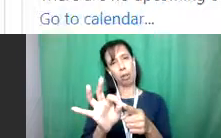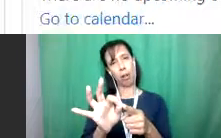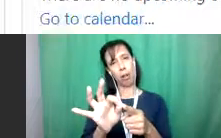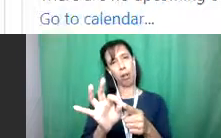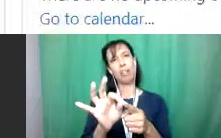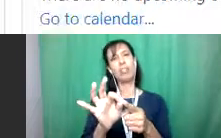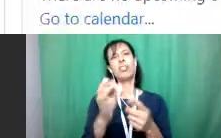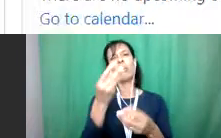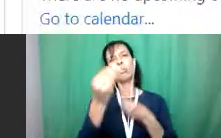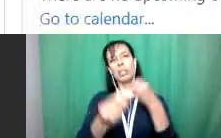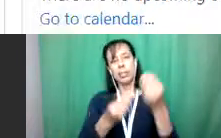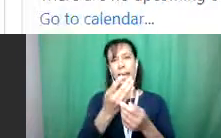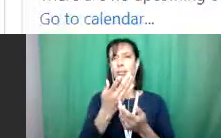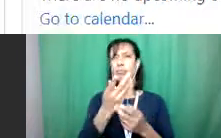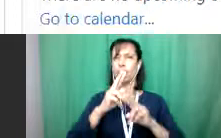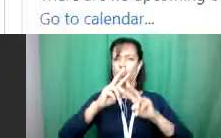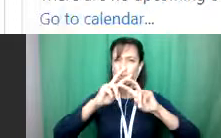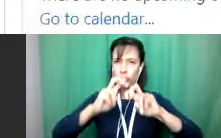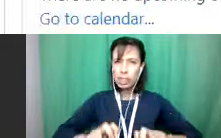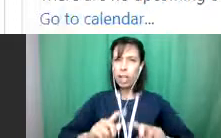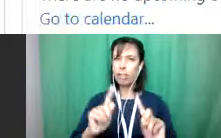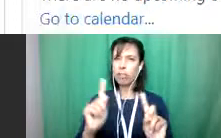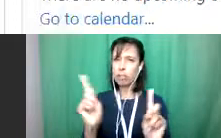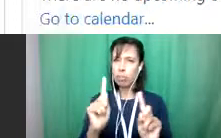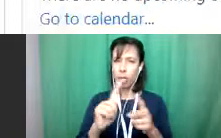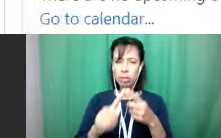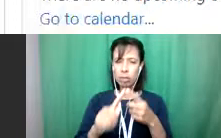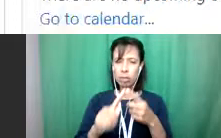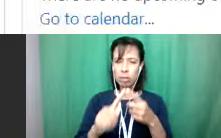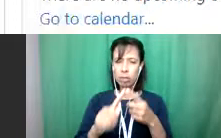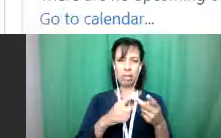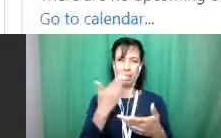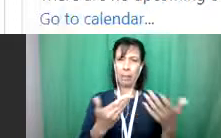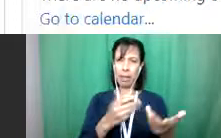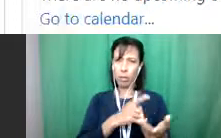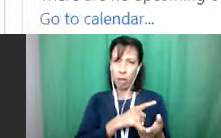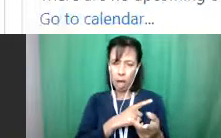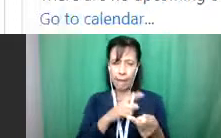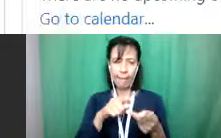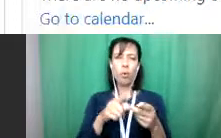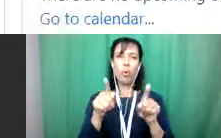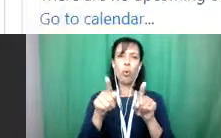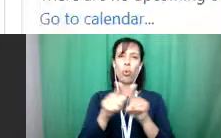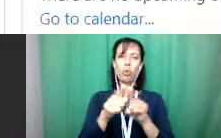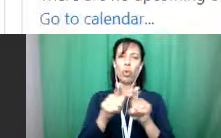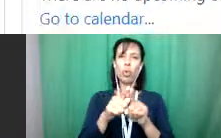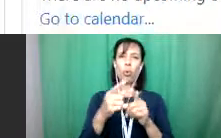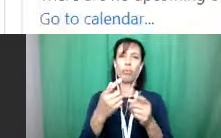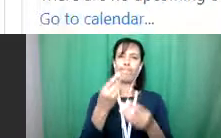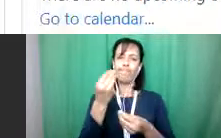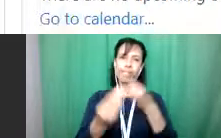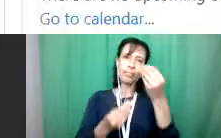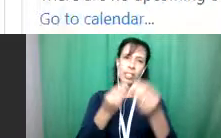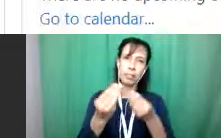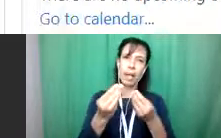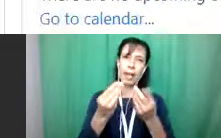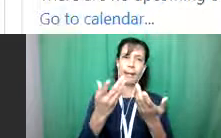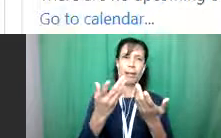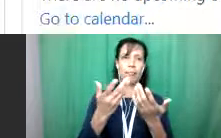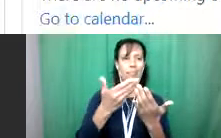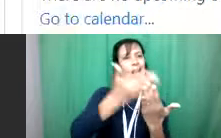looking at, what you're trying to find out. You'll talk a little bit about the literature that you have identified that